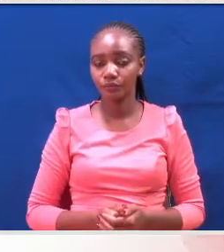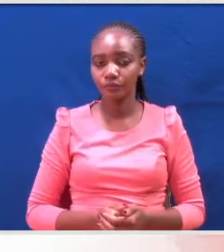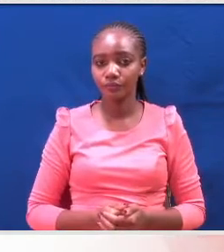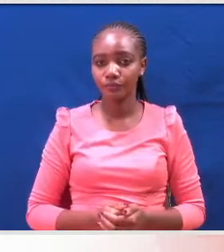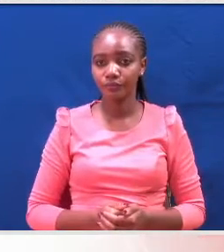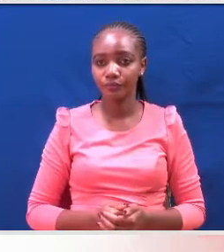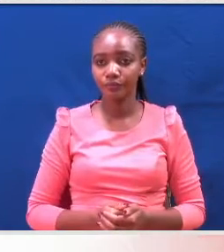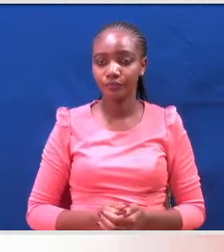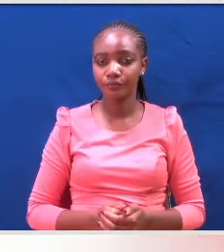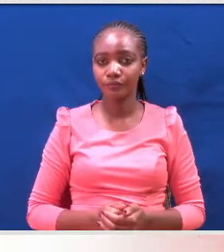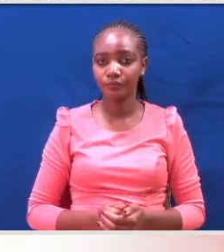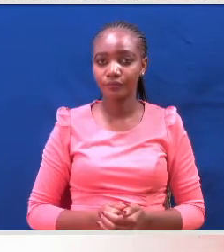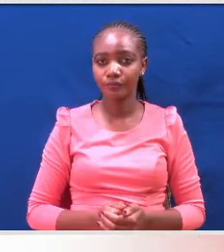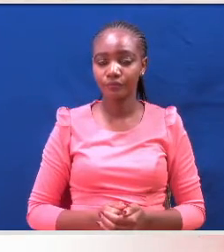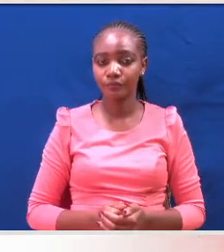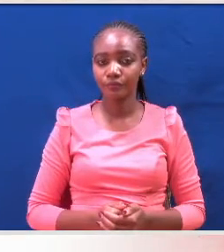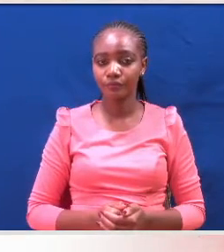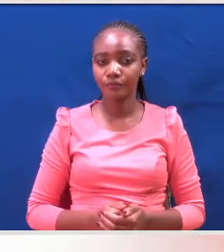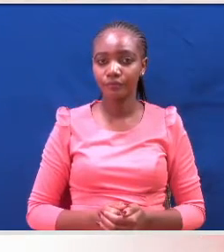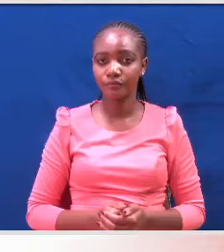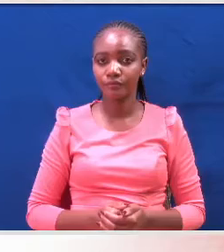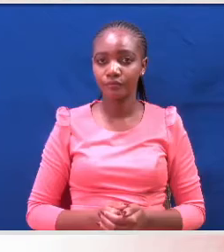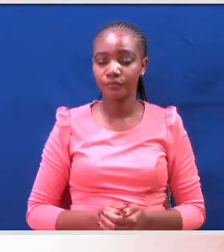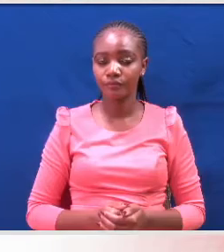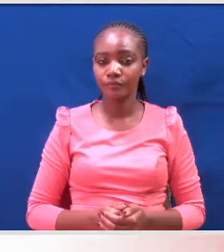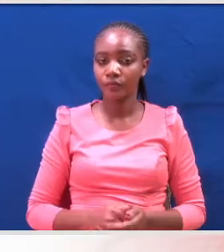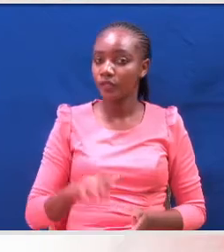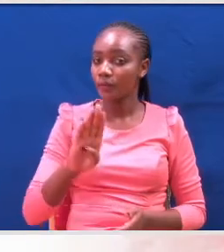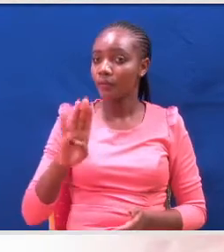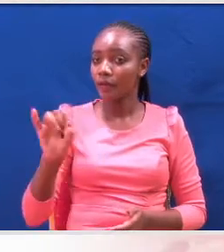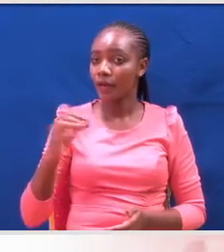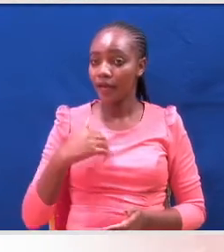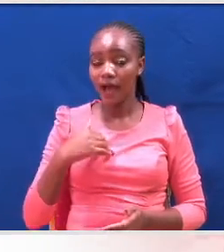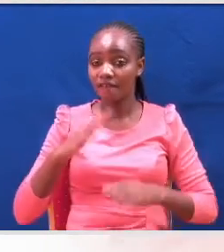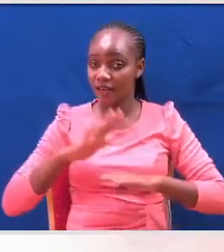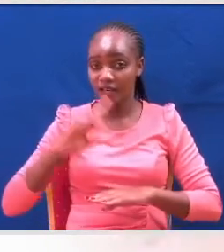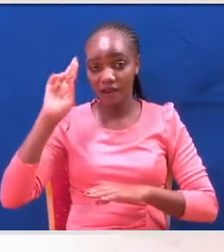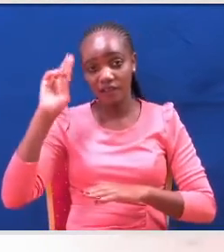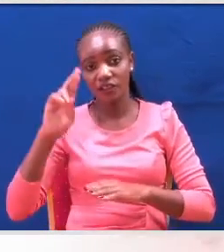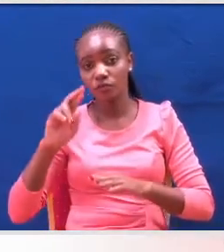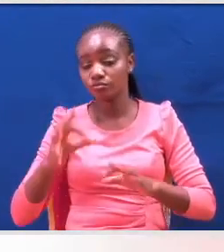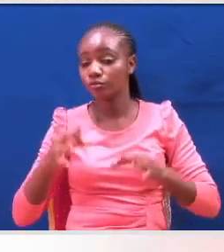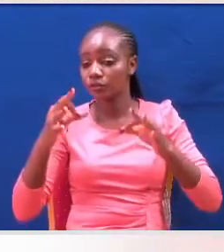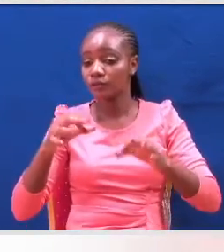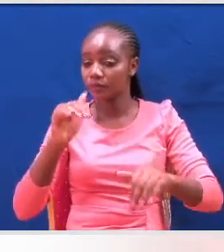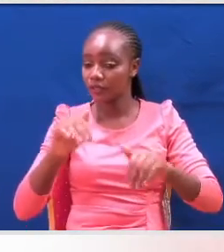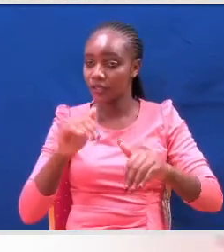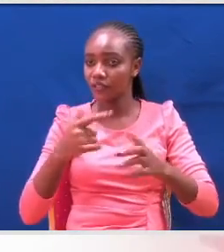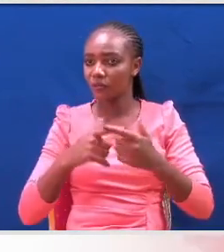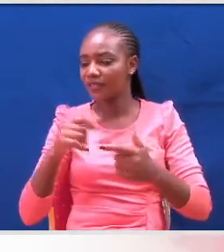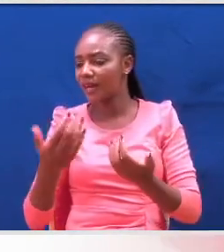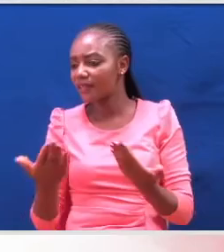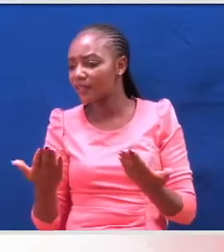never stop the elections. BBI has enough reasons to postpone elections, but when it comes to other things like